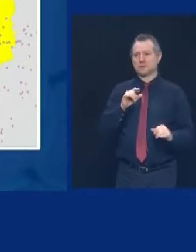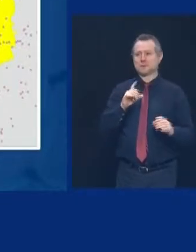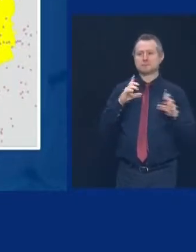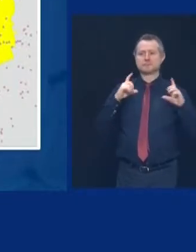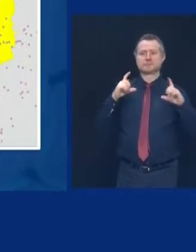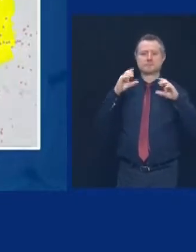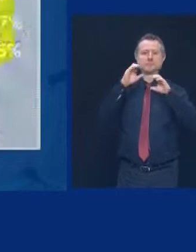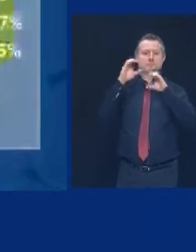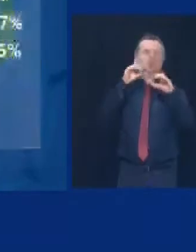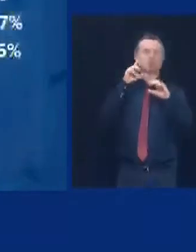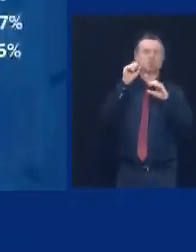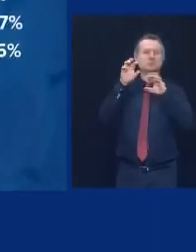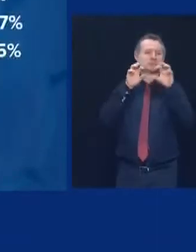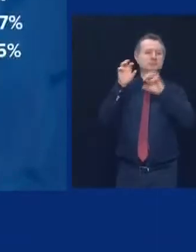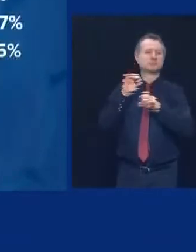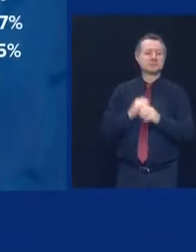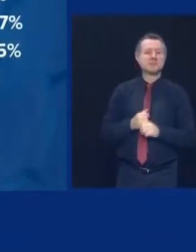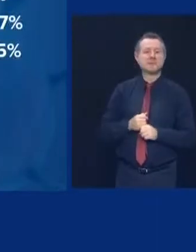Ozone Park.